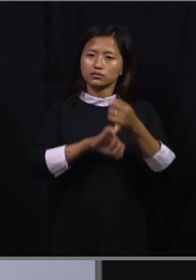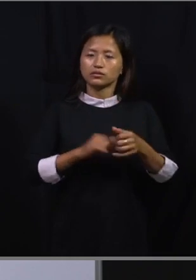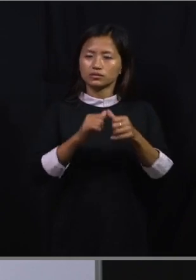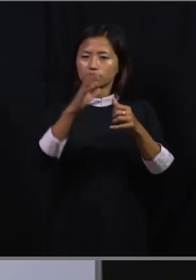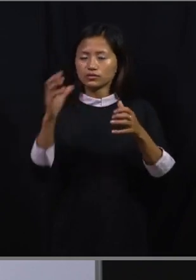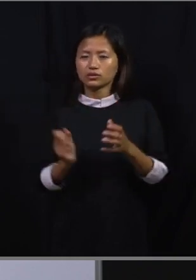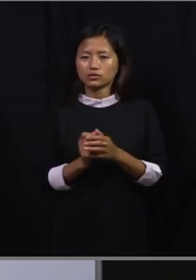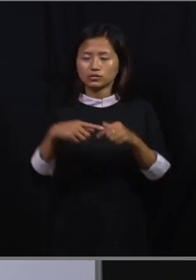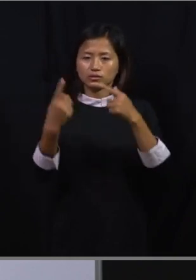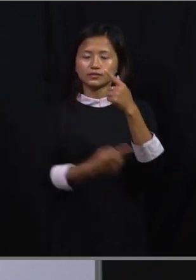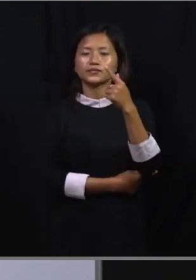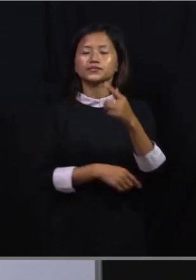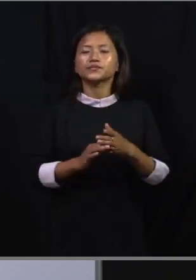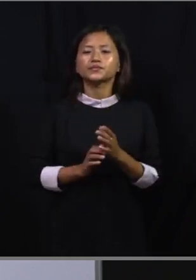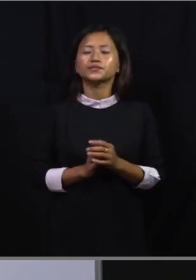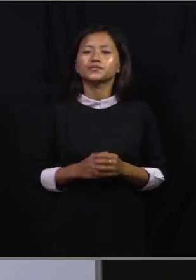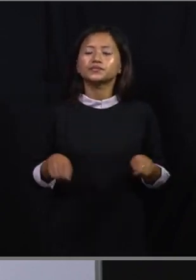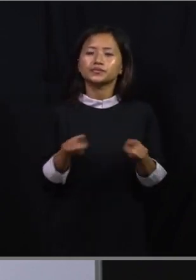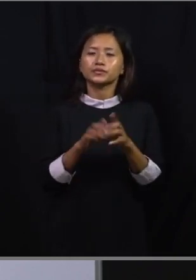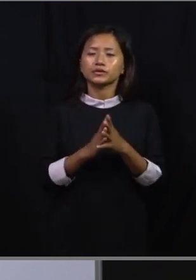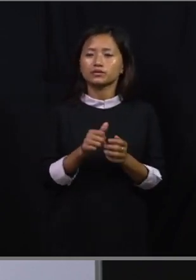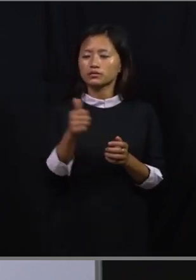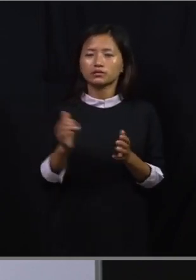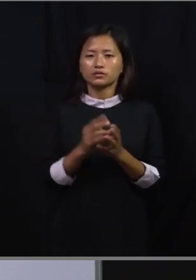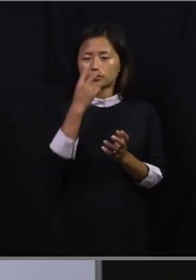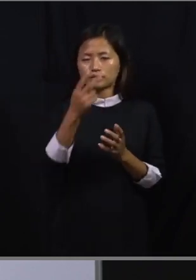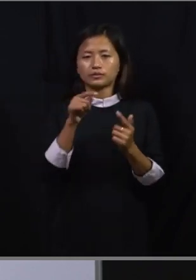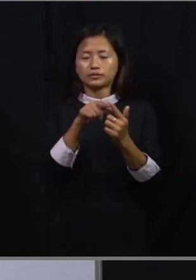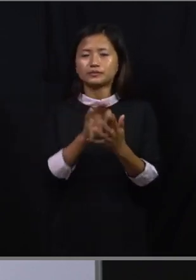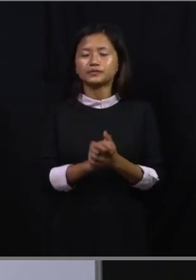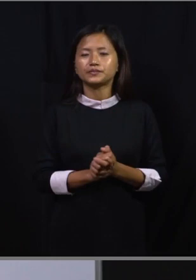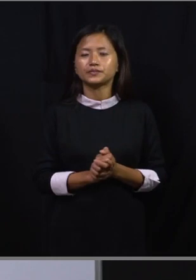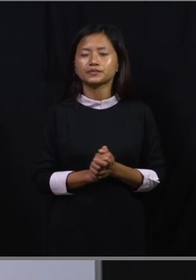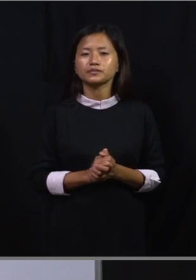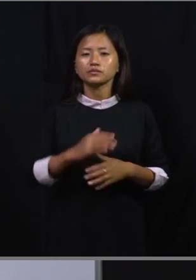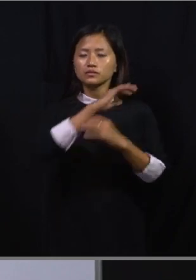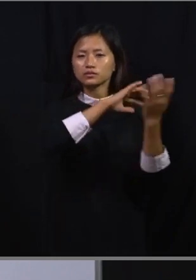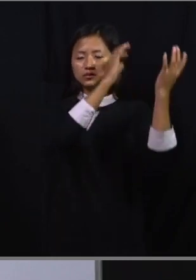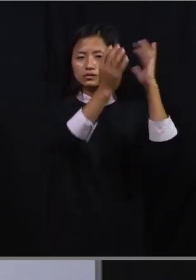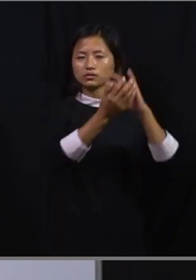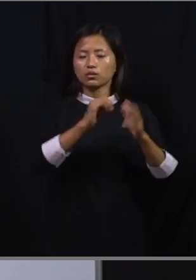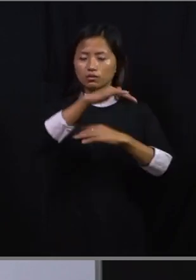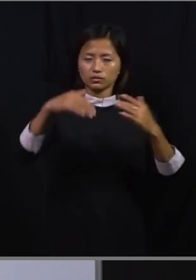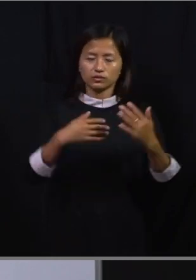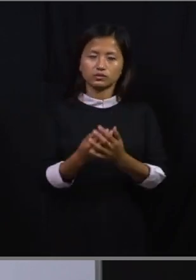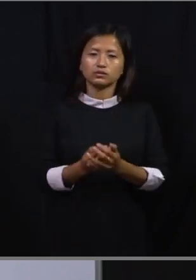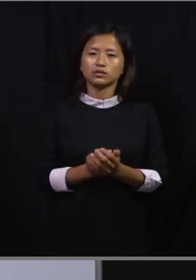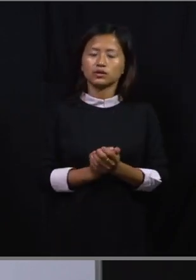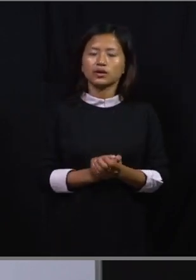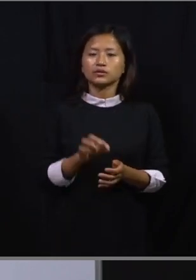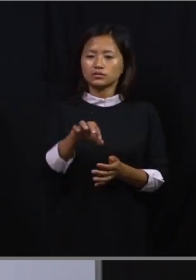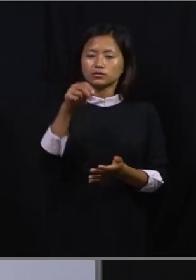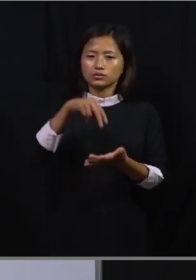to an end. Okay, and the other viewpoint is that now all over the world, they stood for